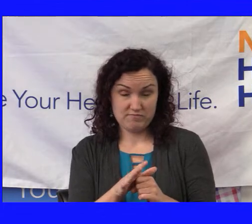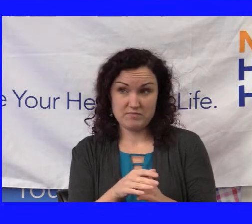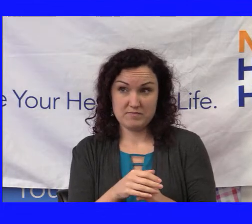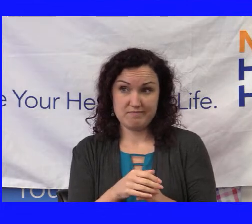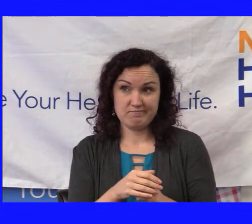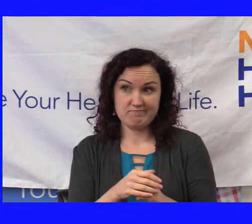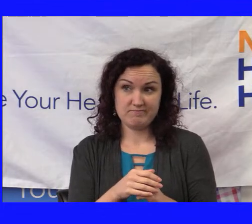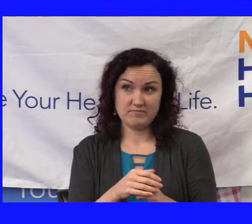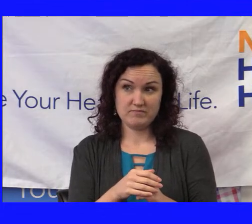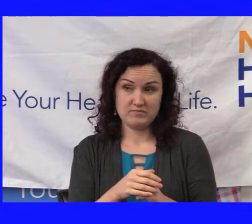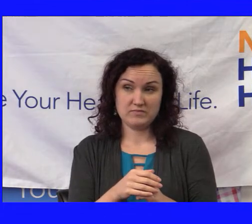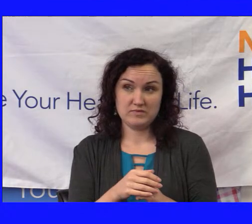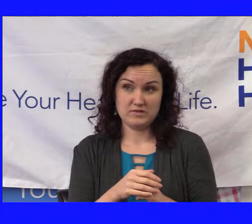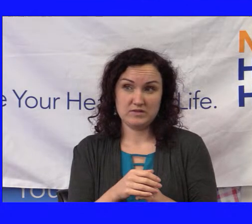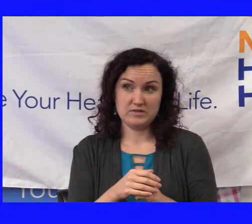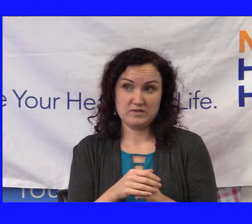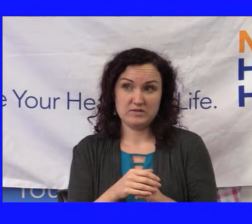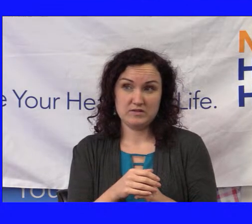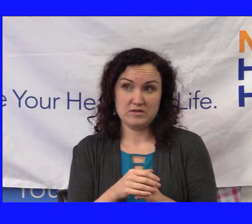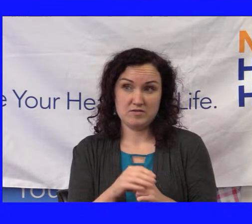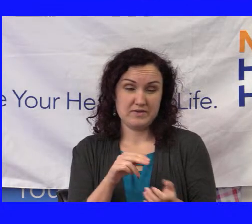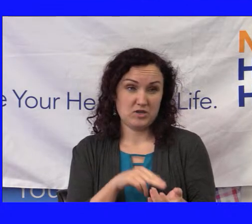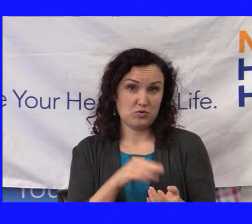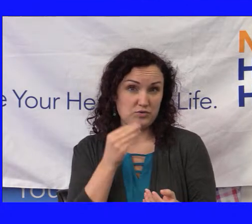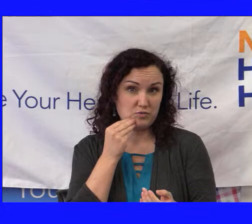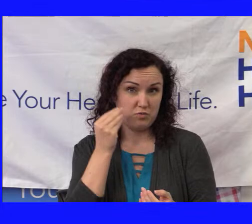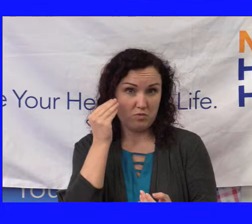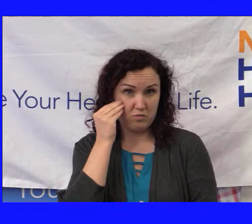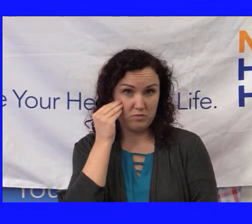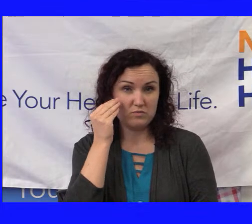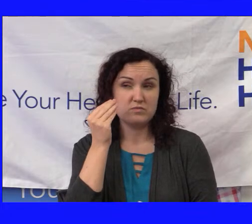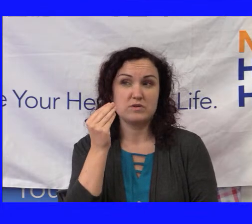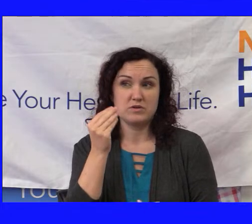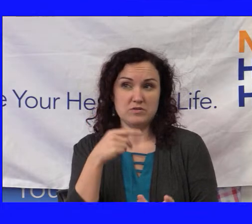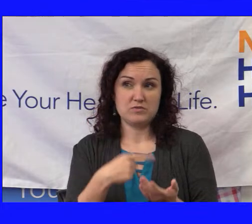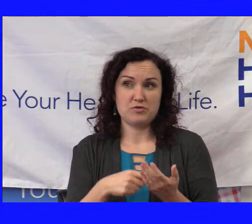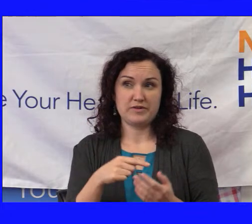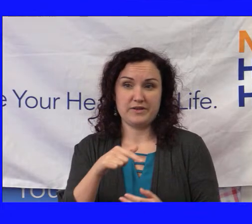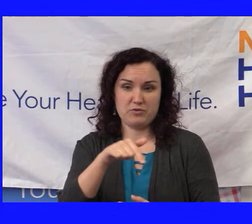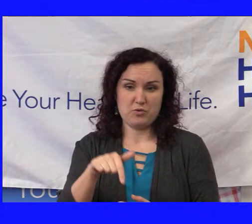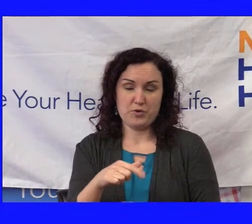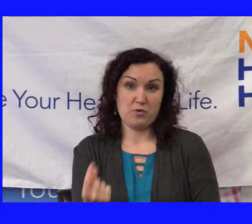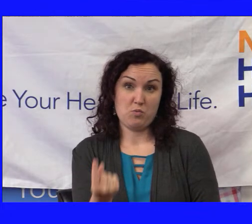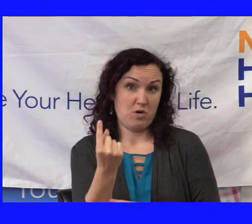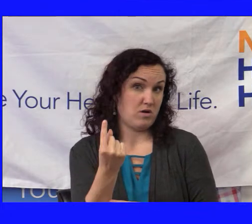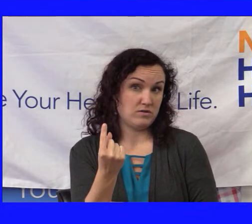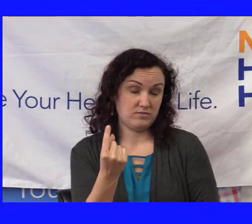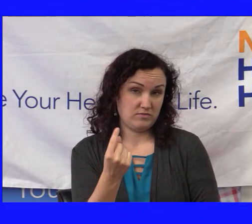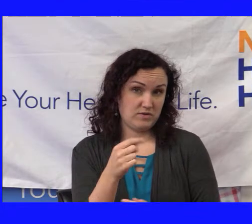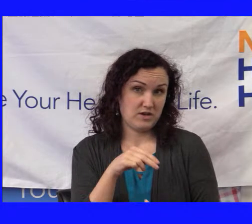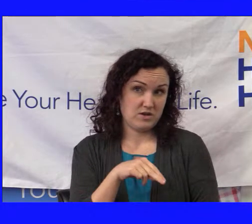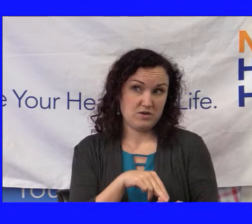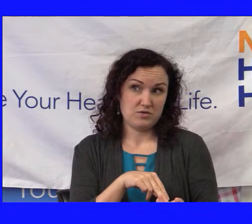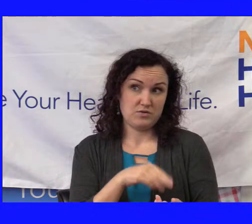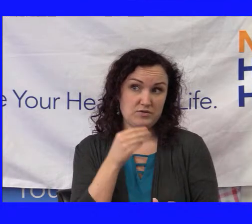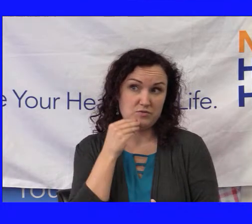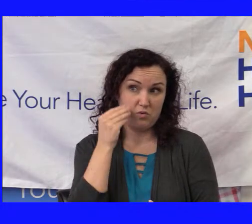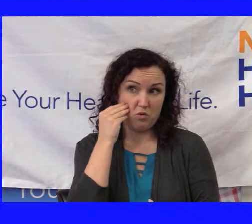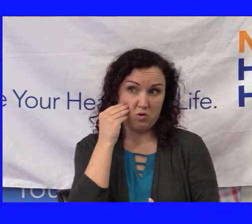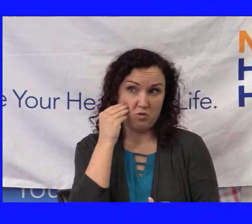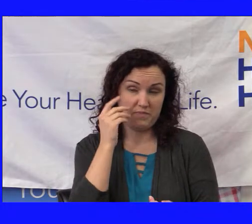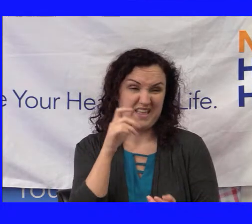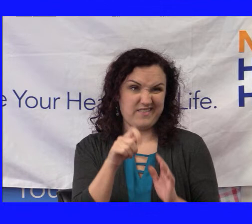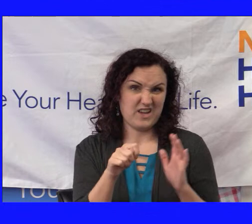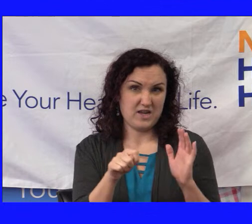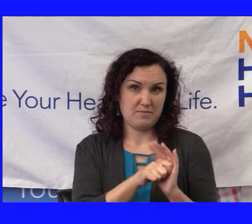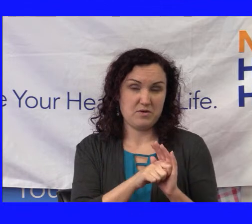Right, because when we have, right, I mean, nursing homes where you're talking Q1, and nursing homes, that was the period